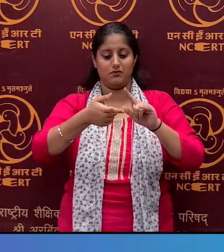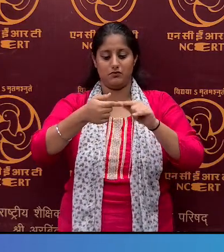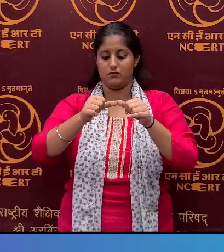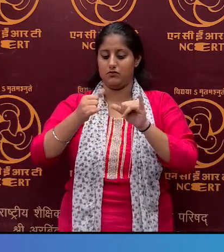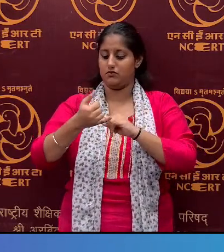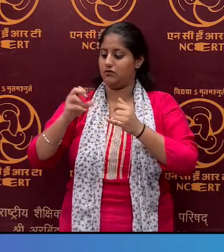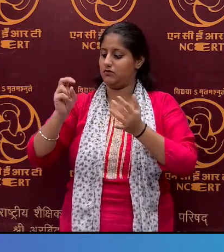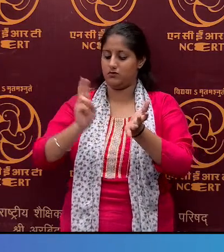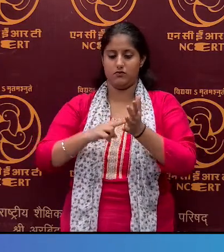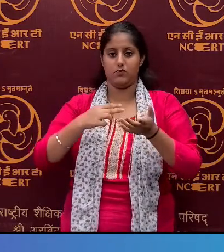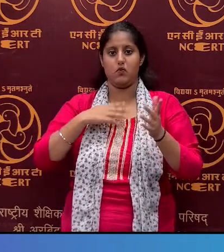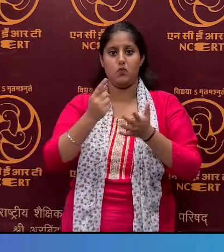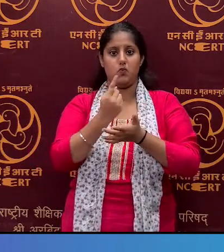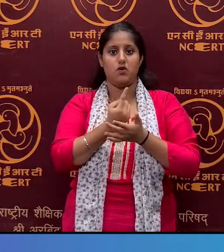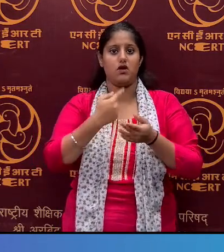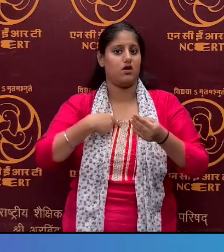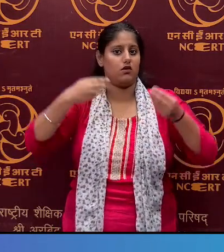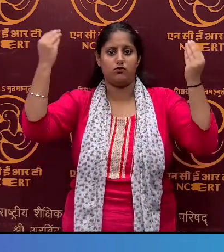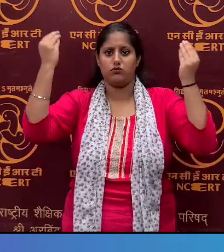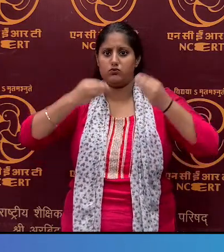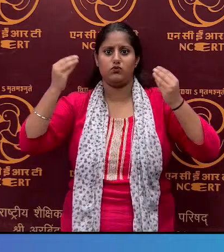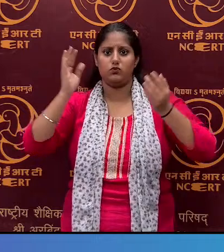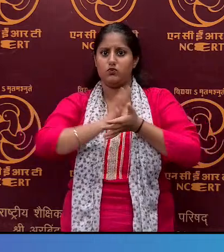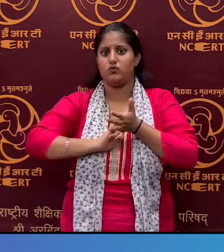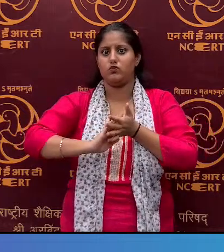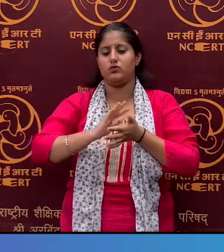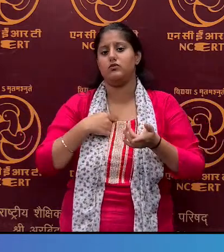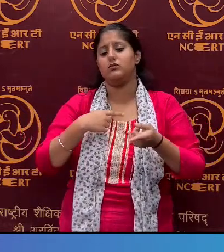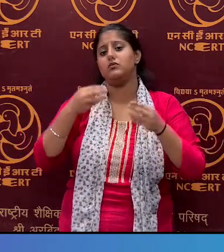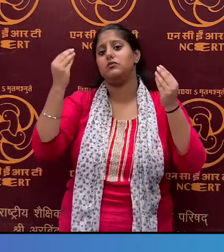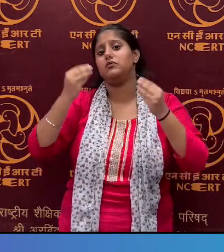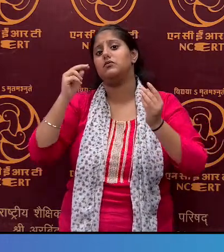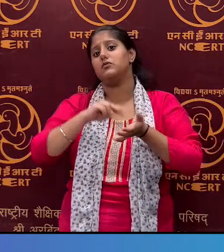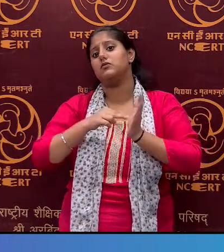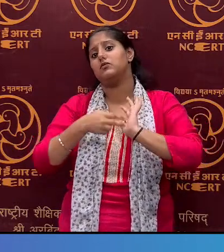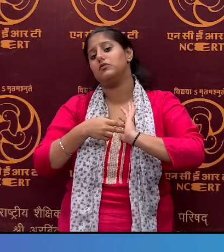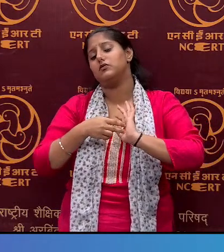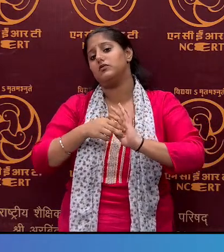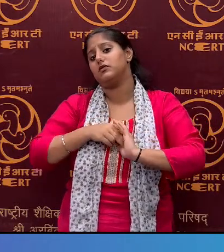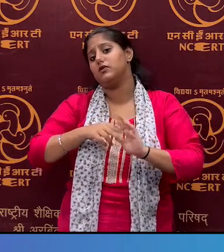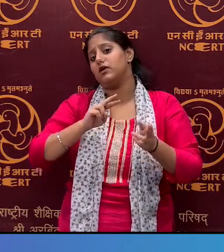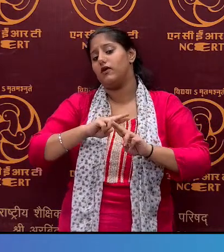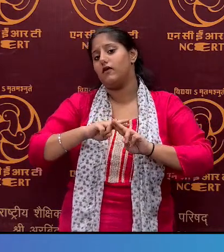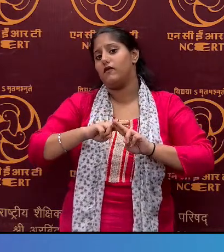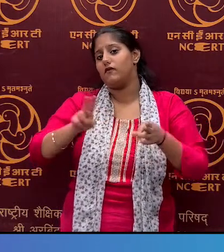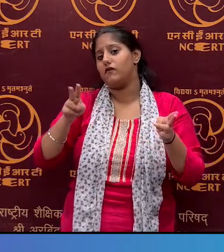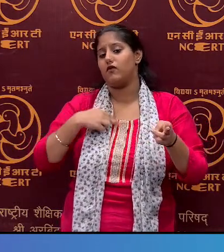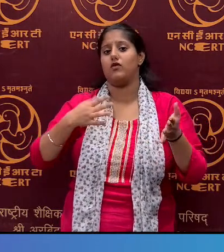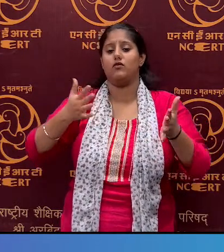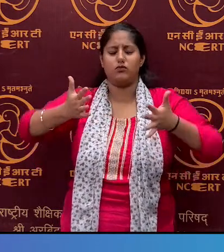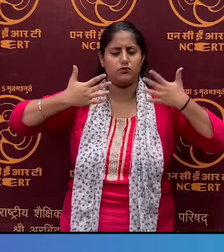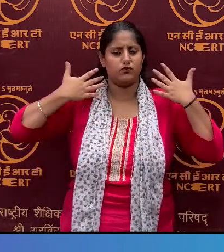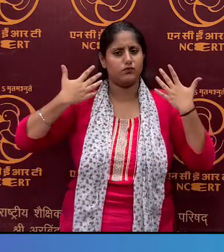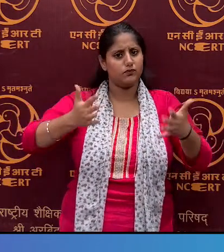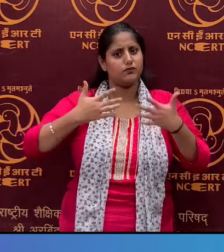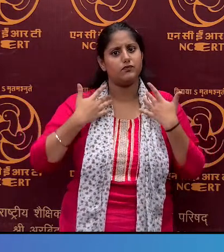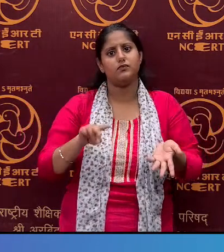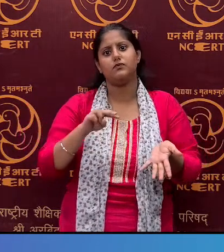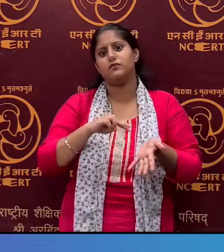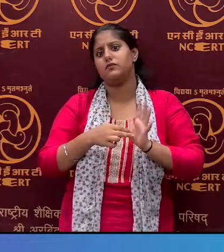is not a rainfall. Monsoon is basically a seasonal wind which